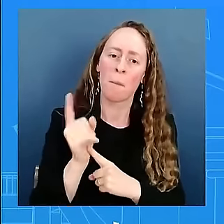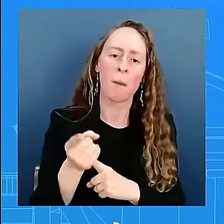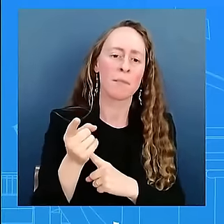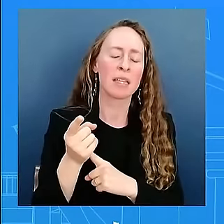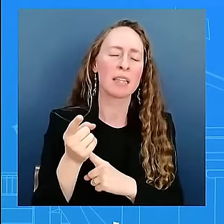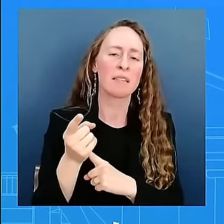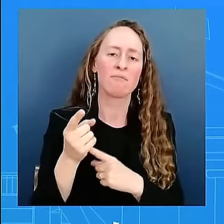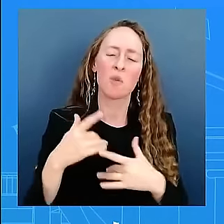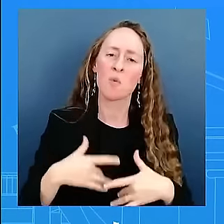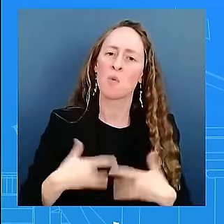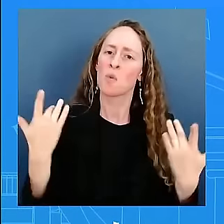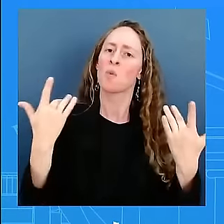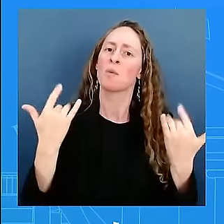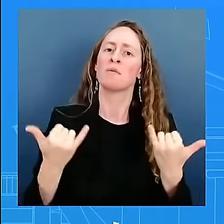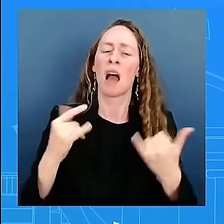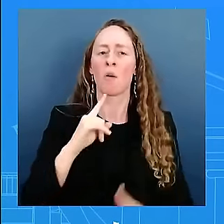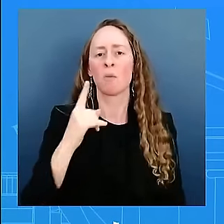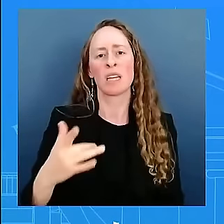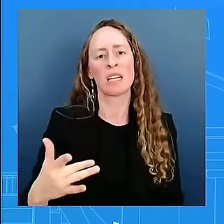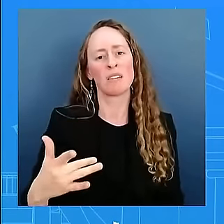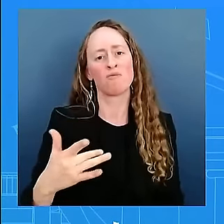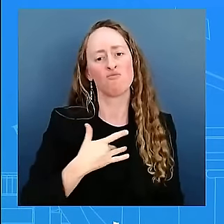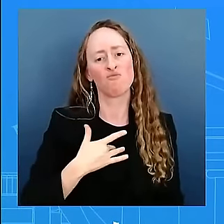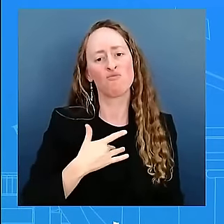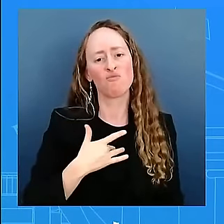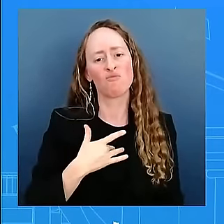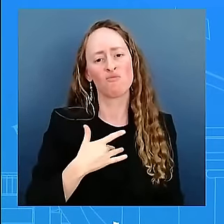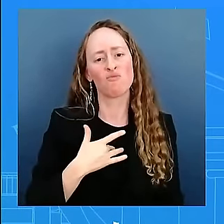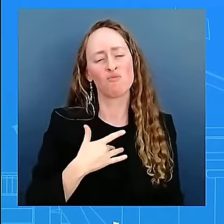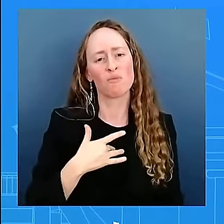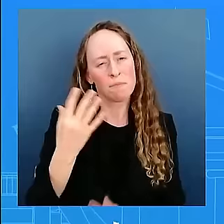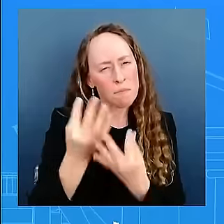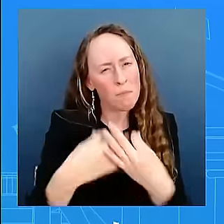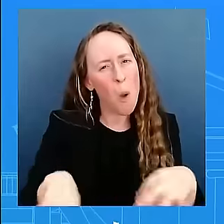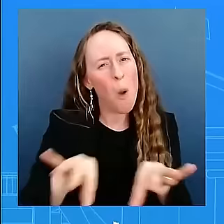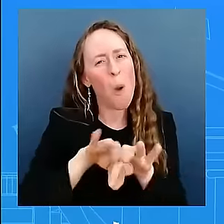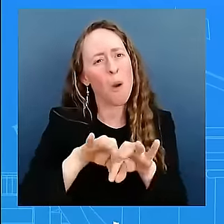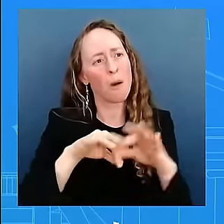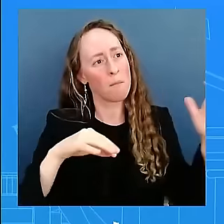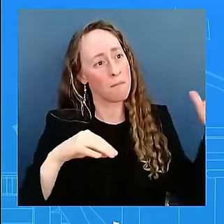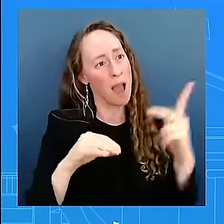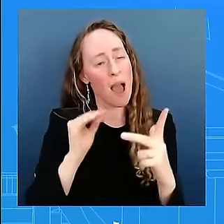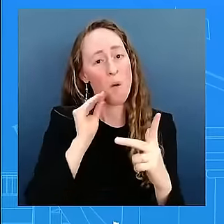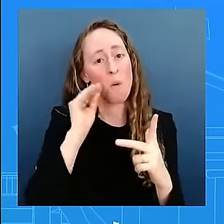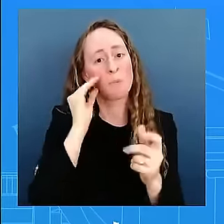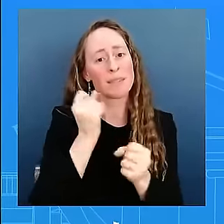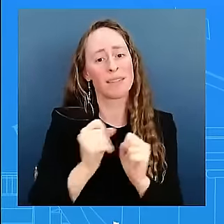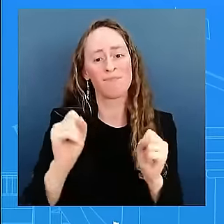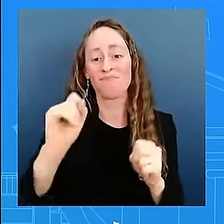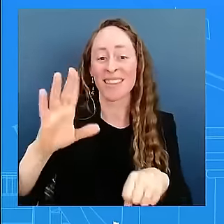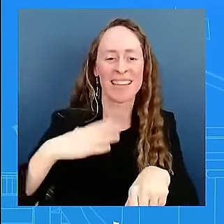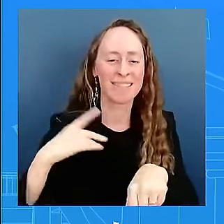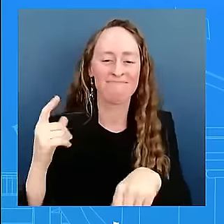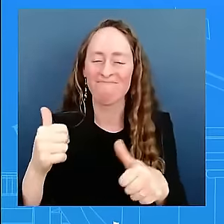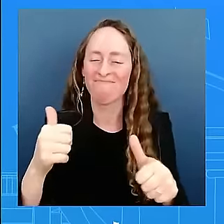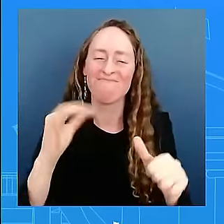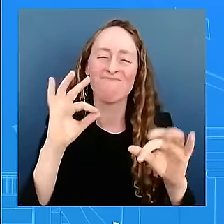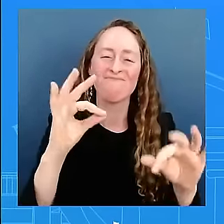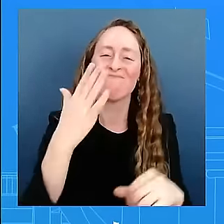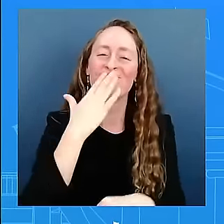important. That is our goal. To make sure that they get home safely. All right, thanks everybody. Thank you. Thank you, Karine.